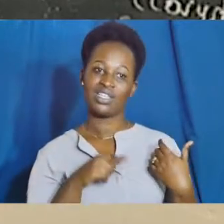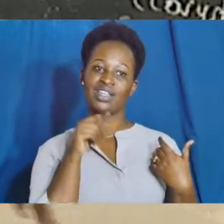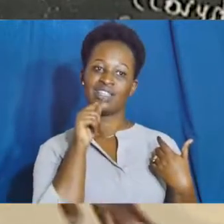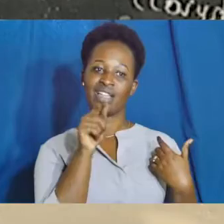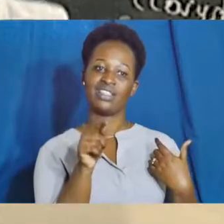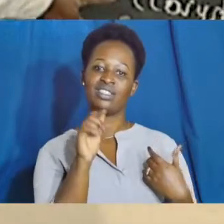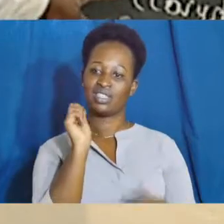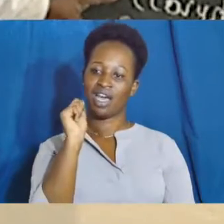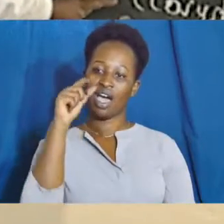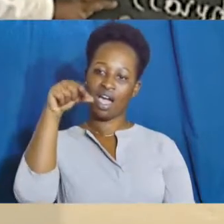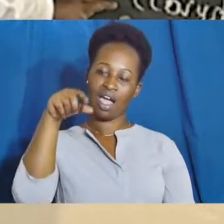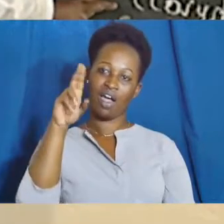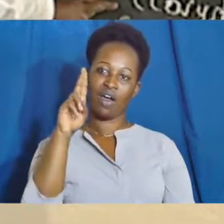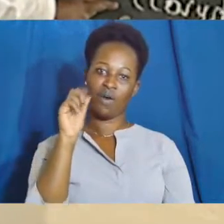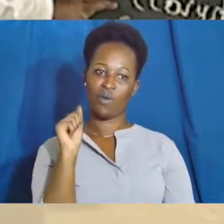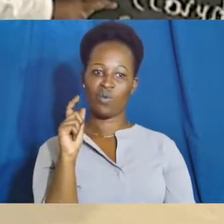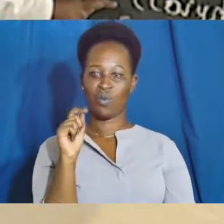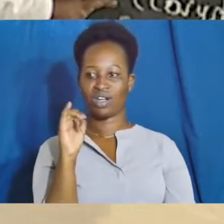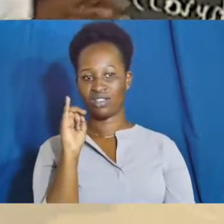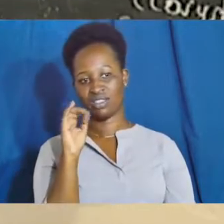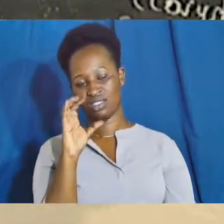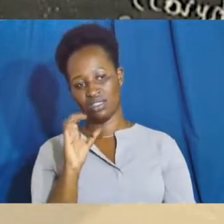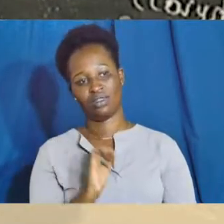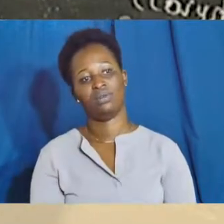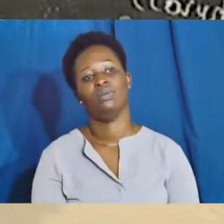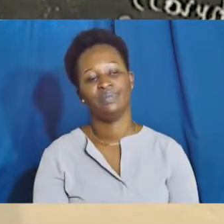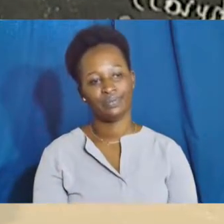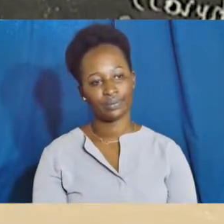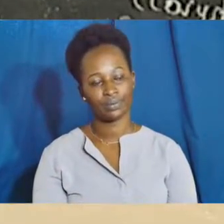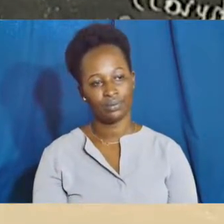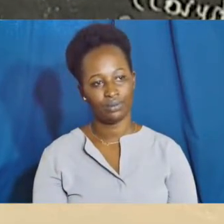is aquatic ecosystem.